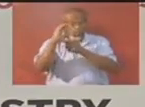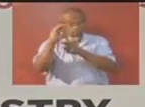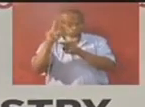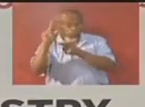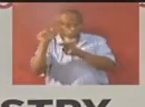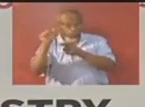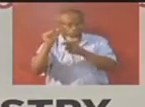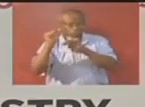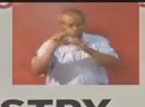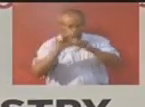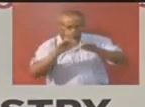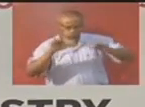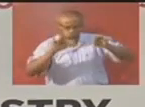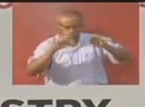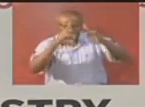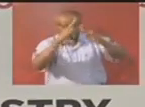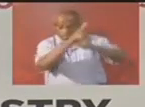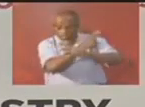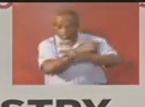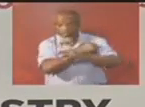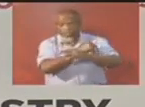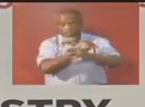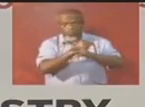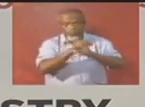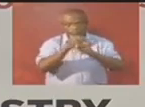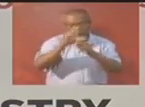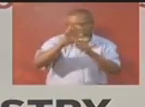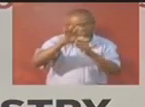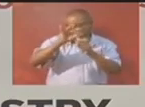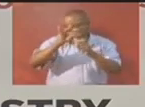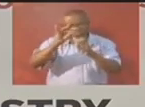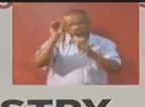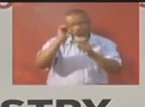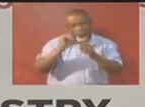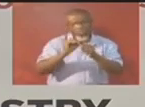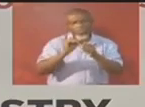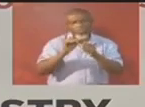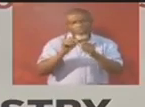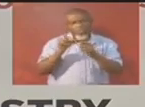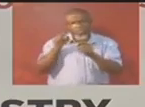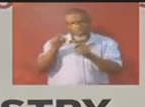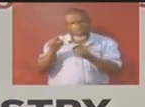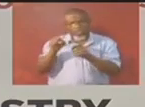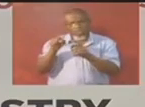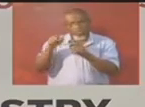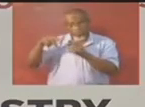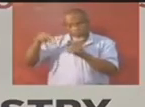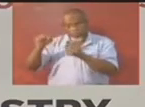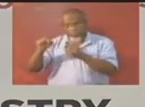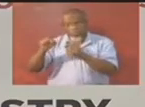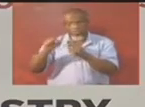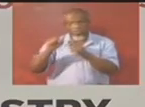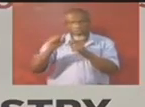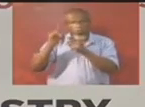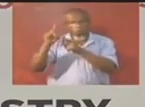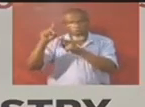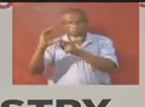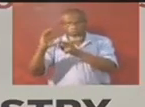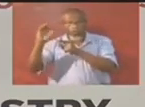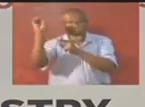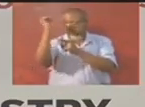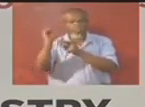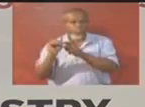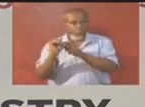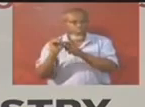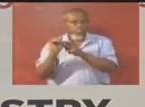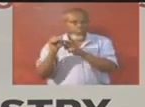of 31%, and the Port of Spain Field Hospital is at an occupancy of 100%. It is